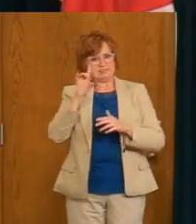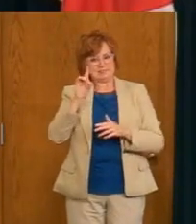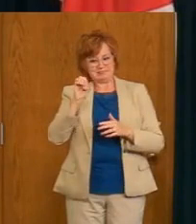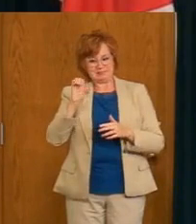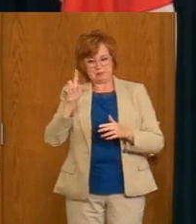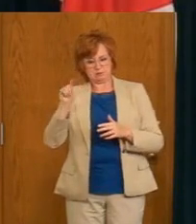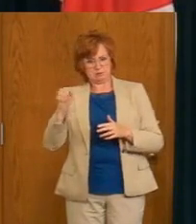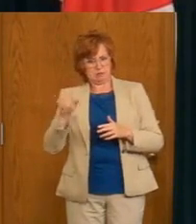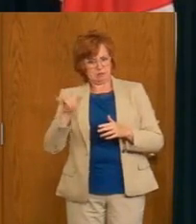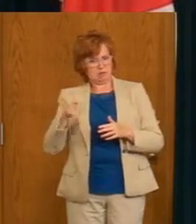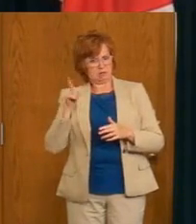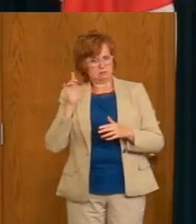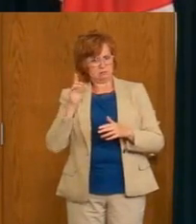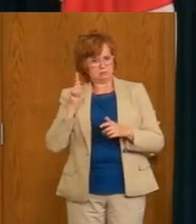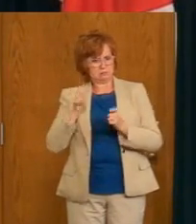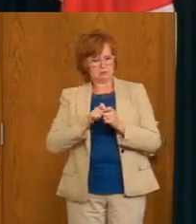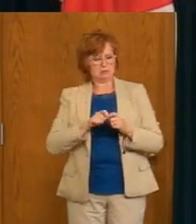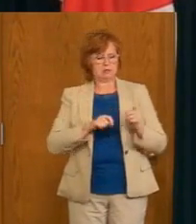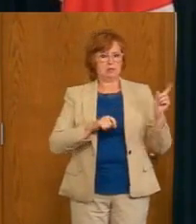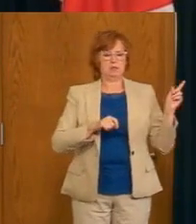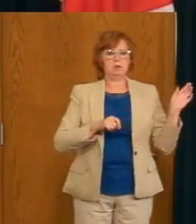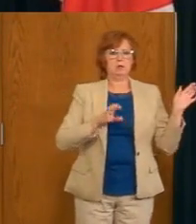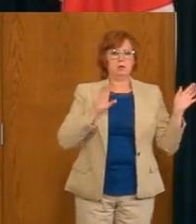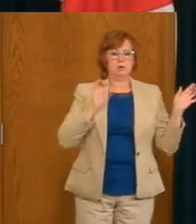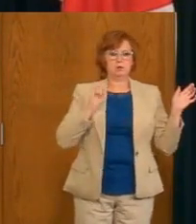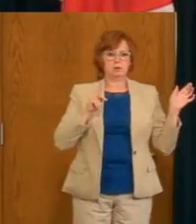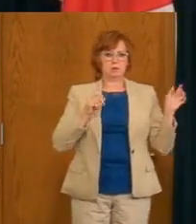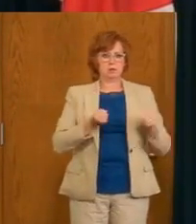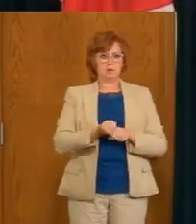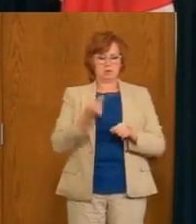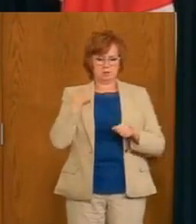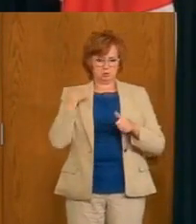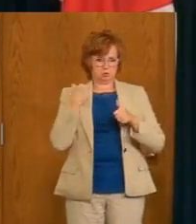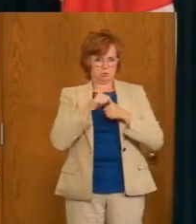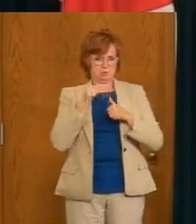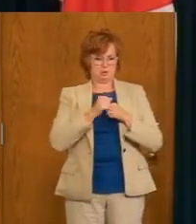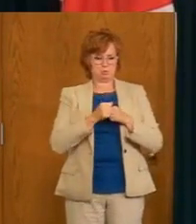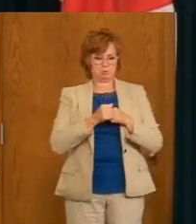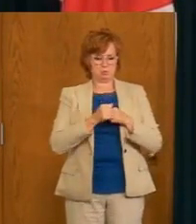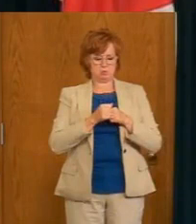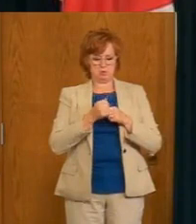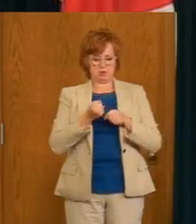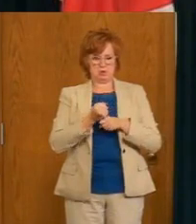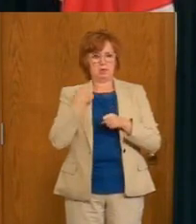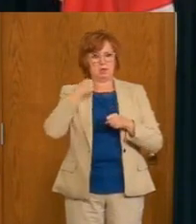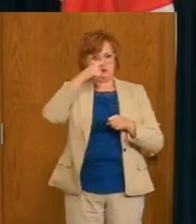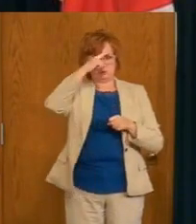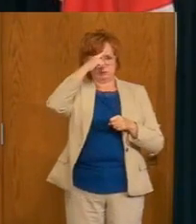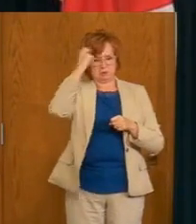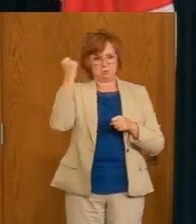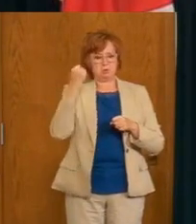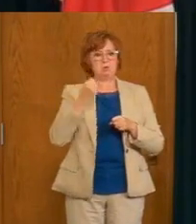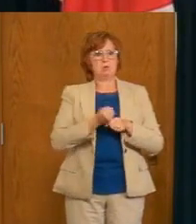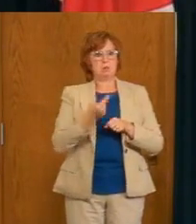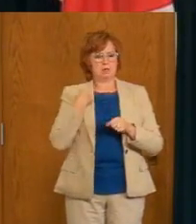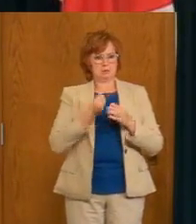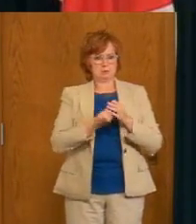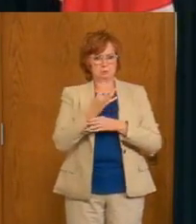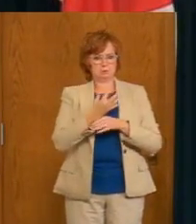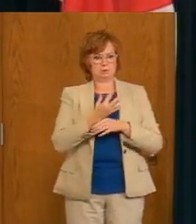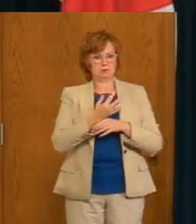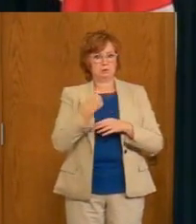Yeah, with the Delta variant, and there was a warning in yesterday's press release that they're seeing a significant increase. I think almost 100 more were